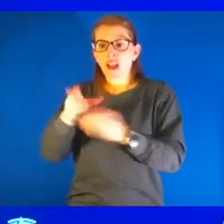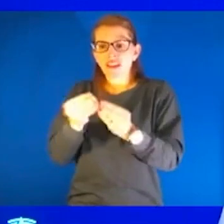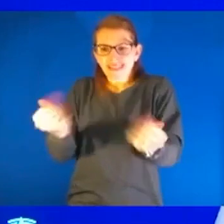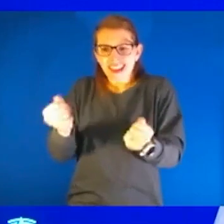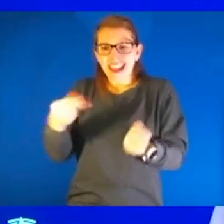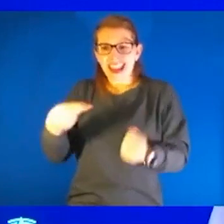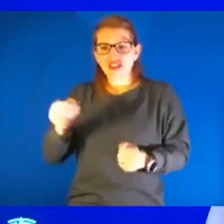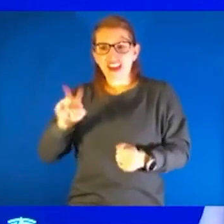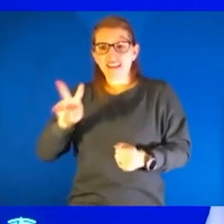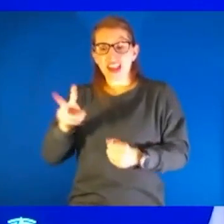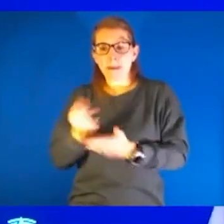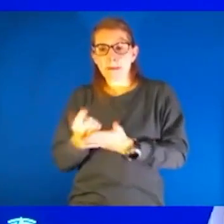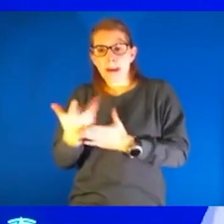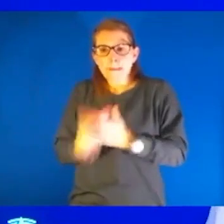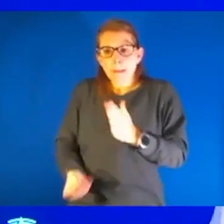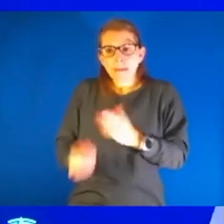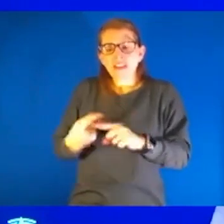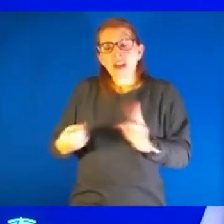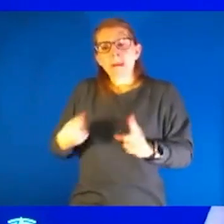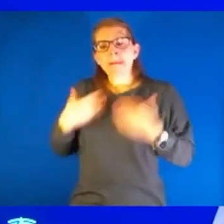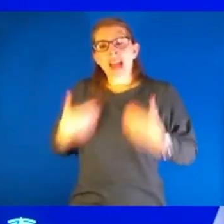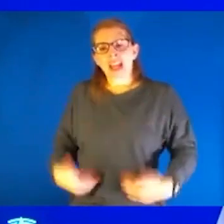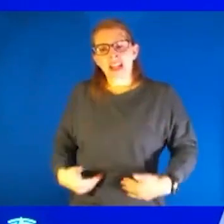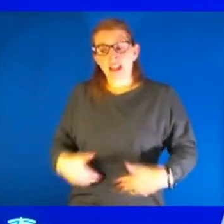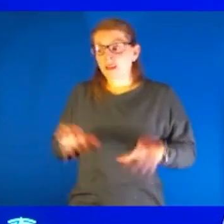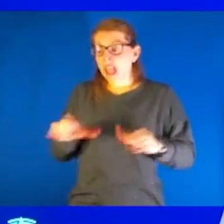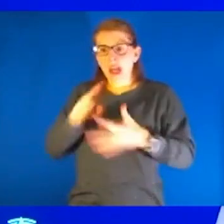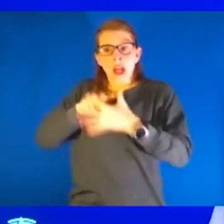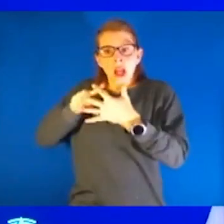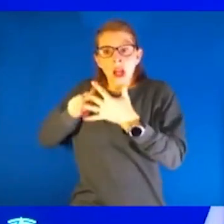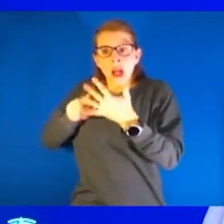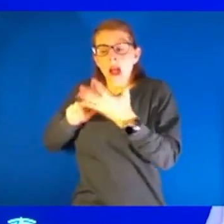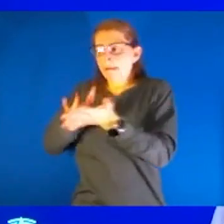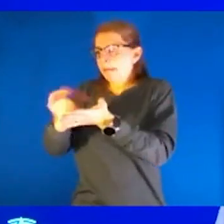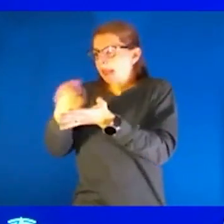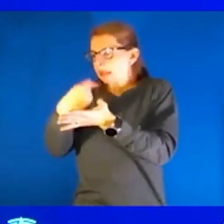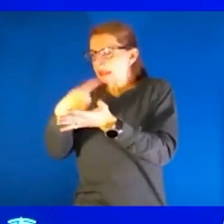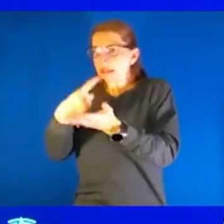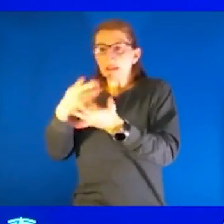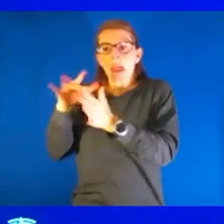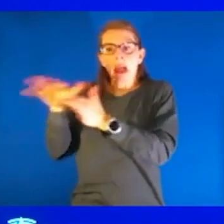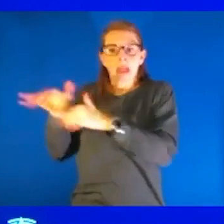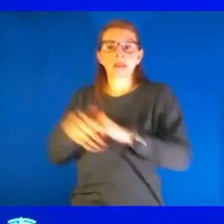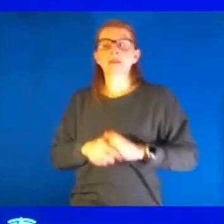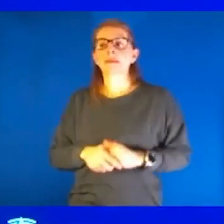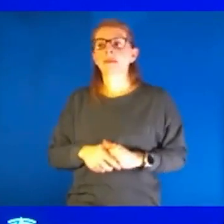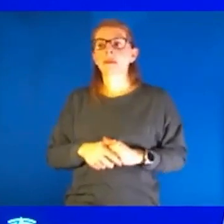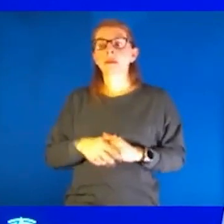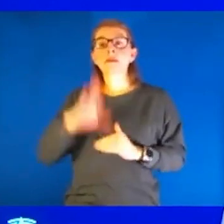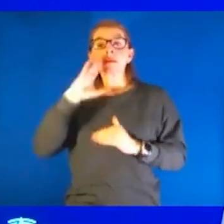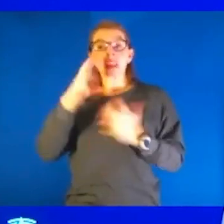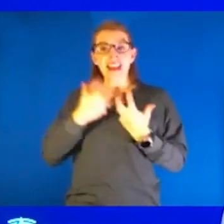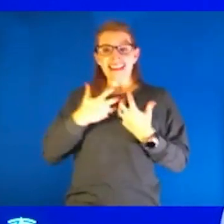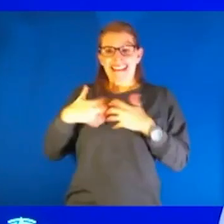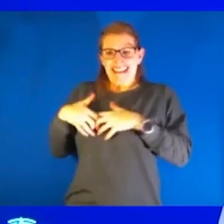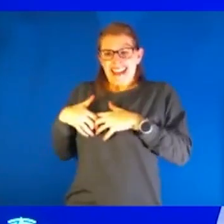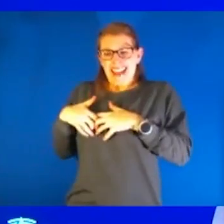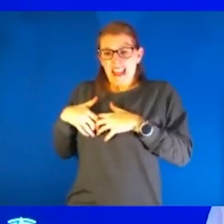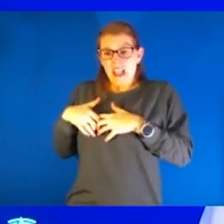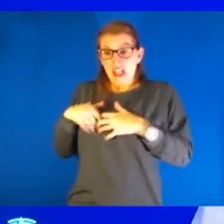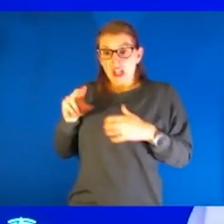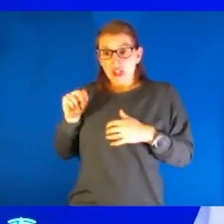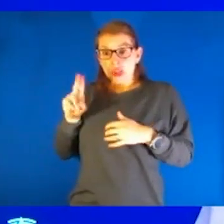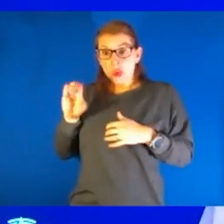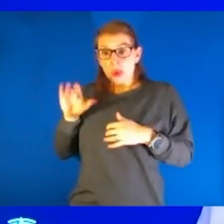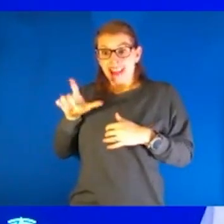body, even when you have done all of those things and taken the medicines, because we know when it's incorporated into the nucleus, into the DNA,